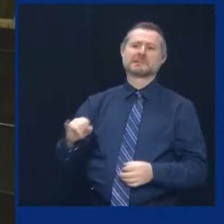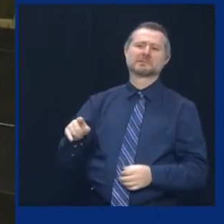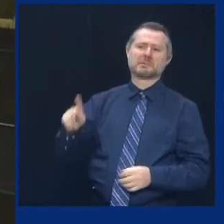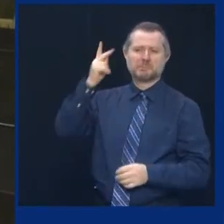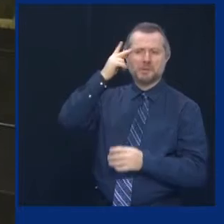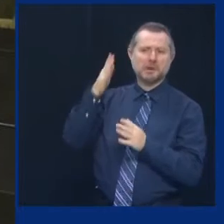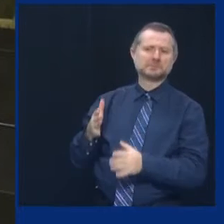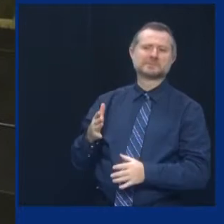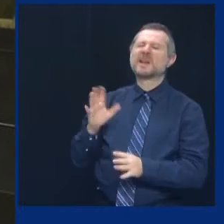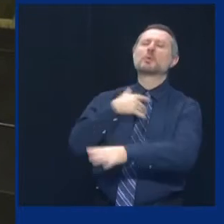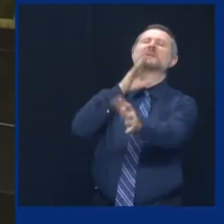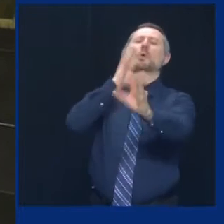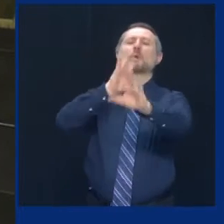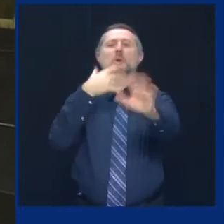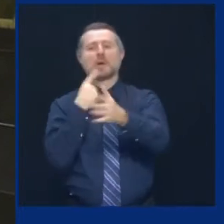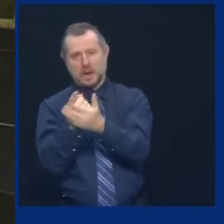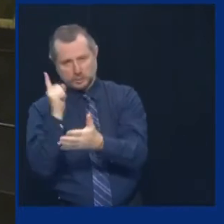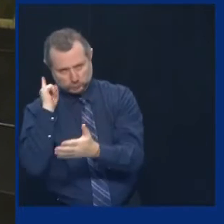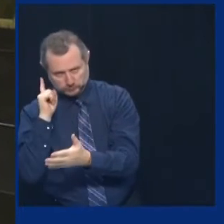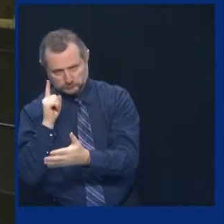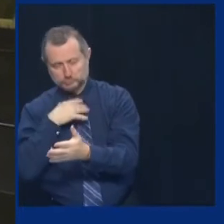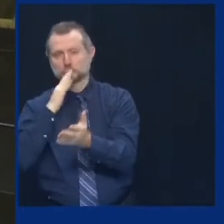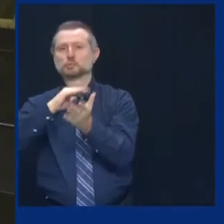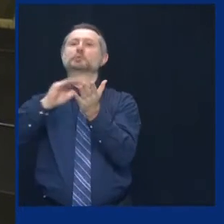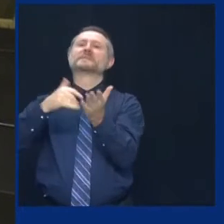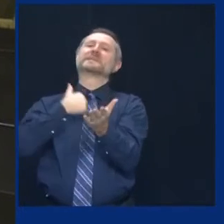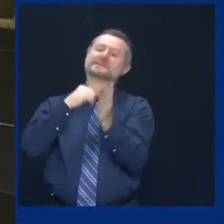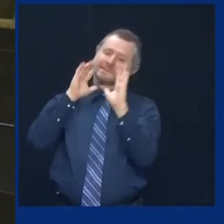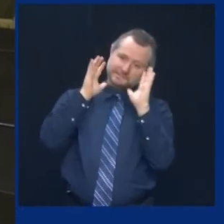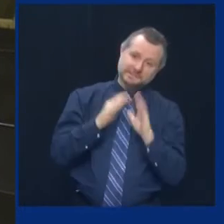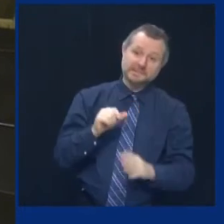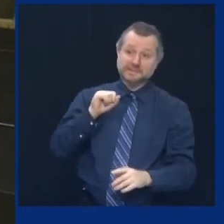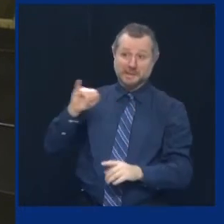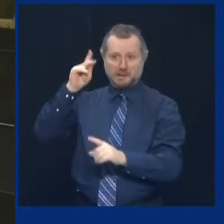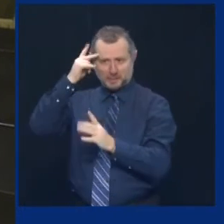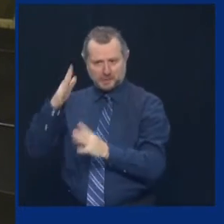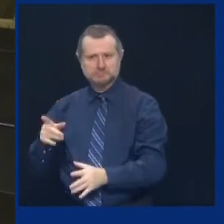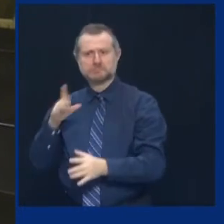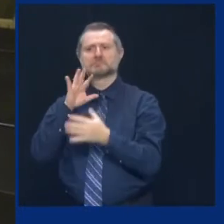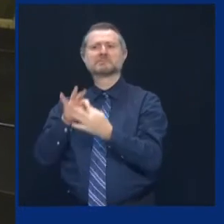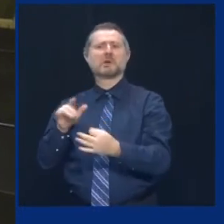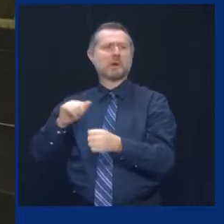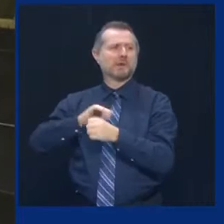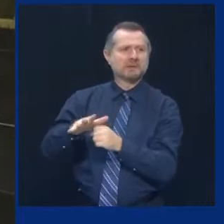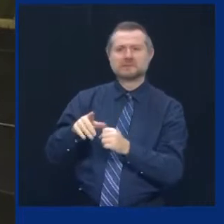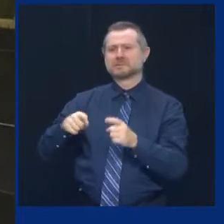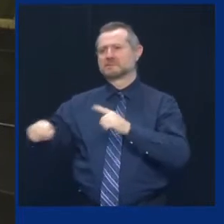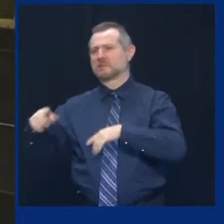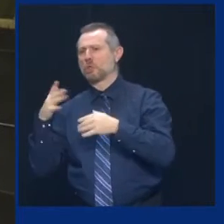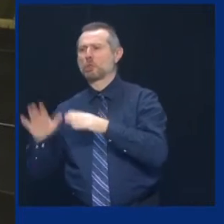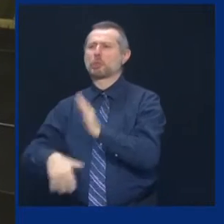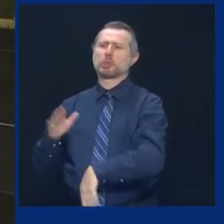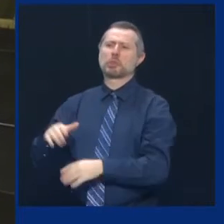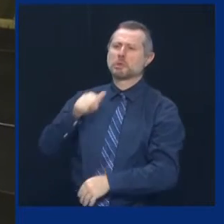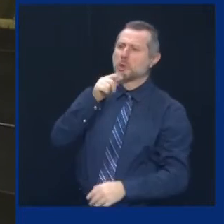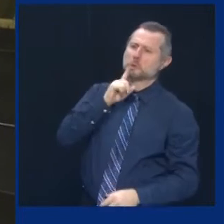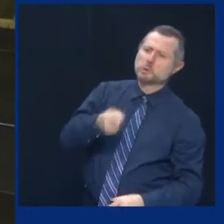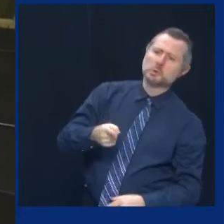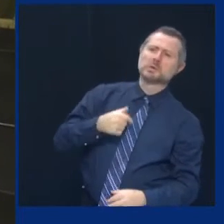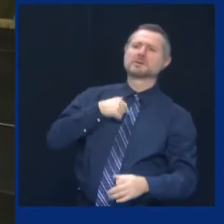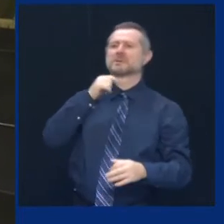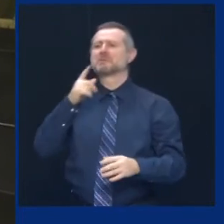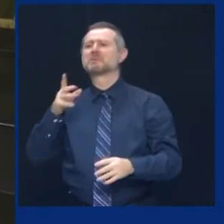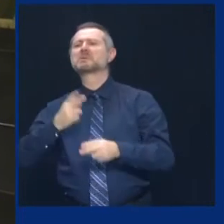week, excuse me, regarding the pandemic and not taking it seriously. I just want to see if you could tell me who that was